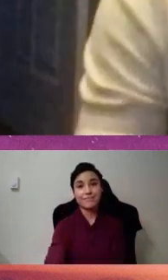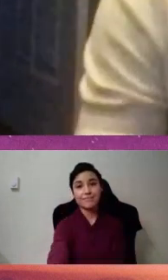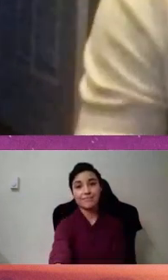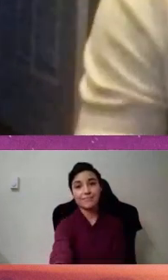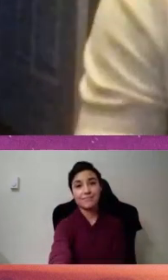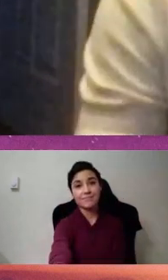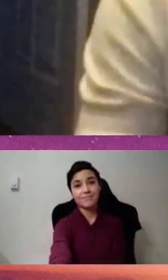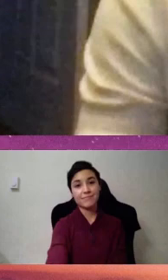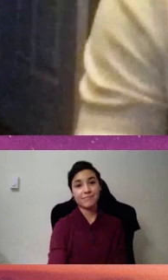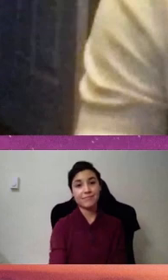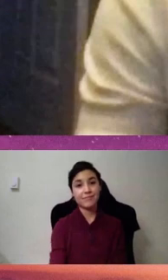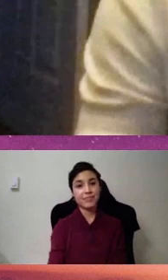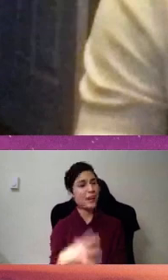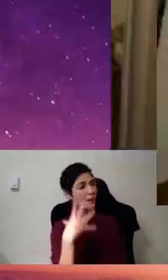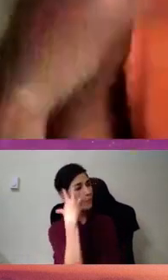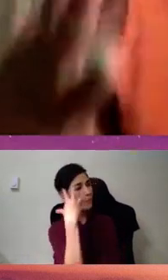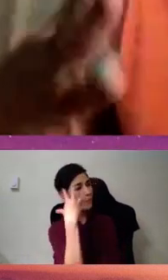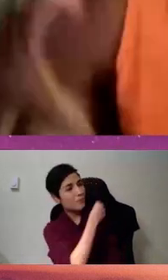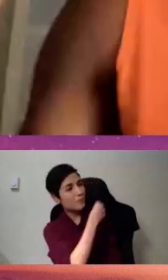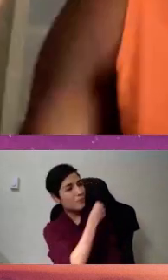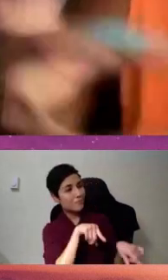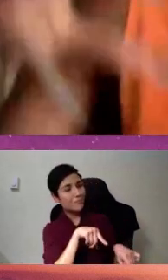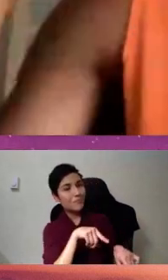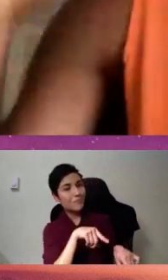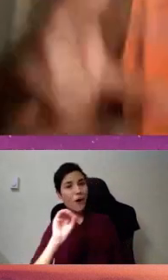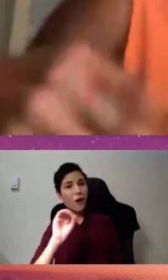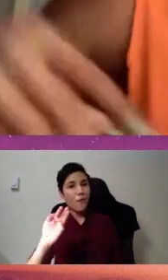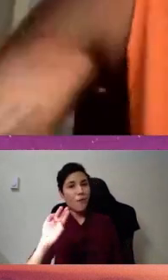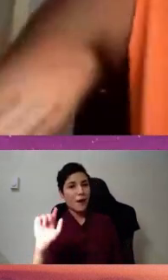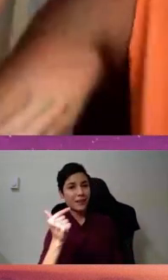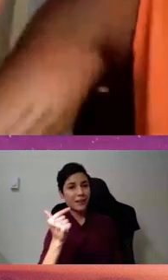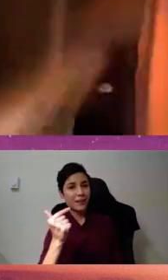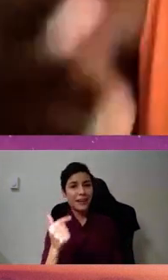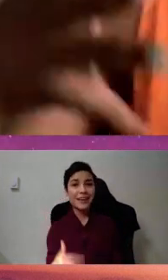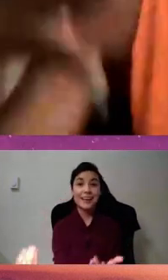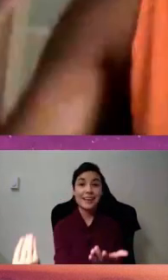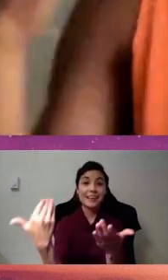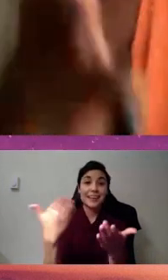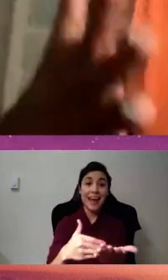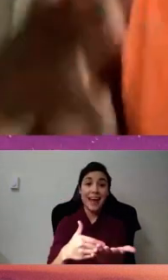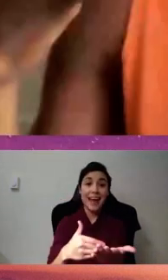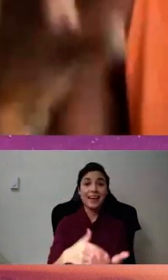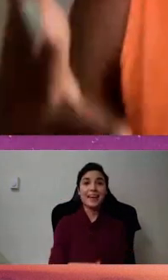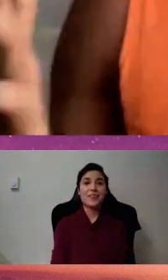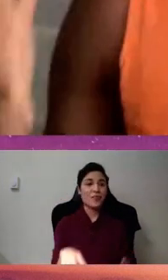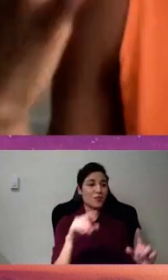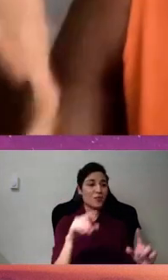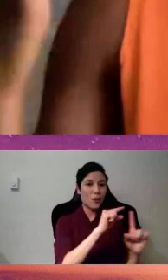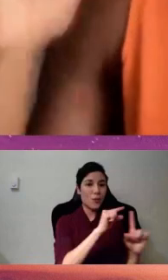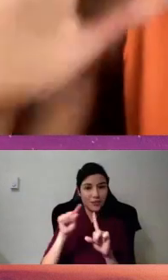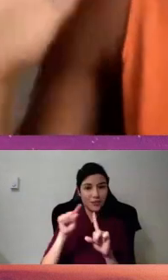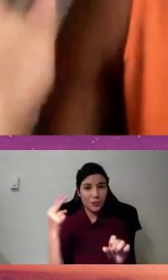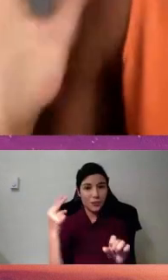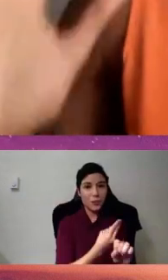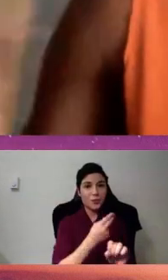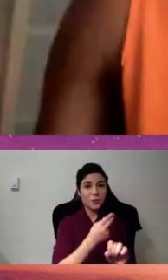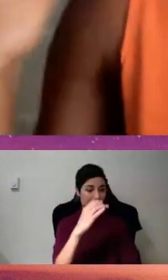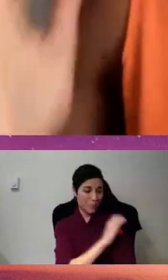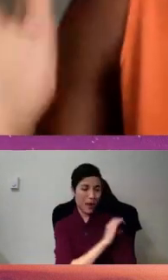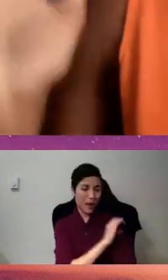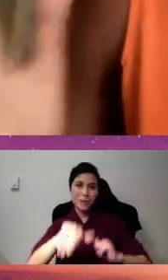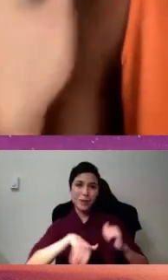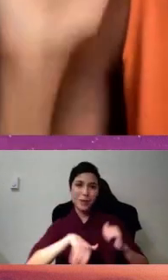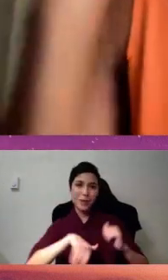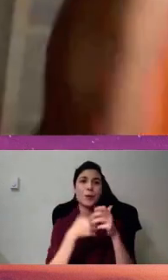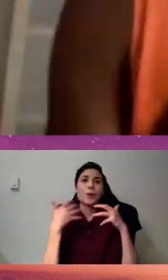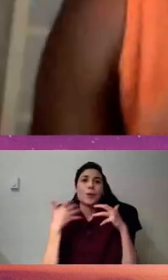Beautiful, beautiful, beautiful, Mahkyra. OMG. Like, again, the words, the power, the everything. Everyone has said so many